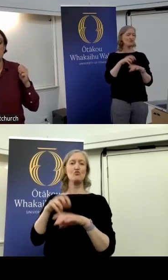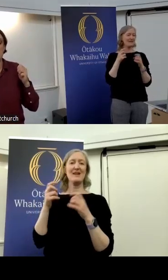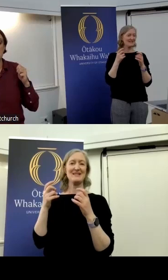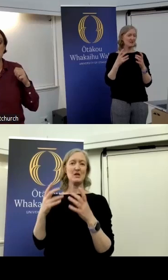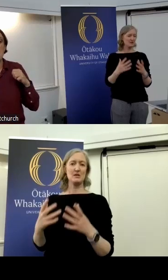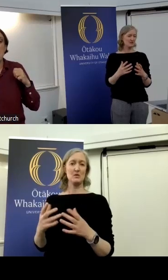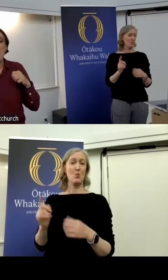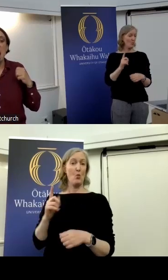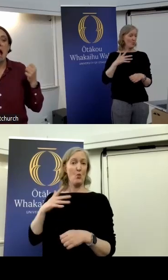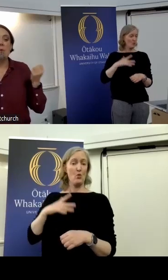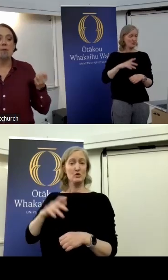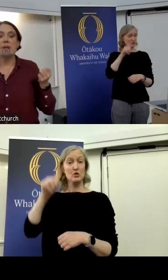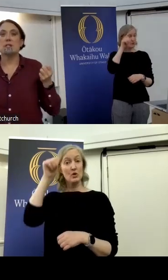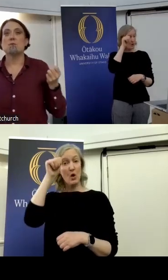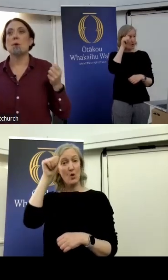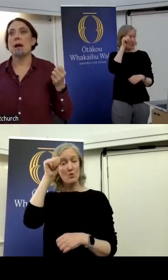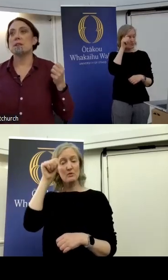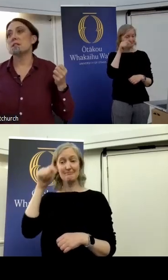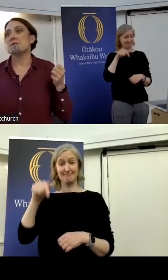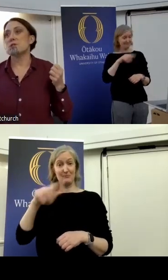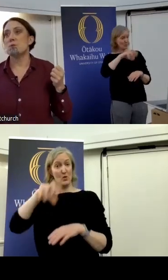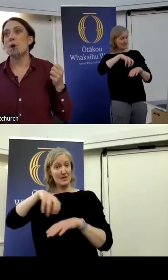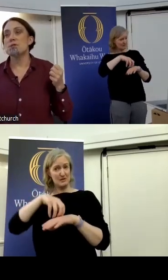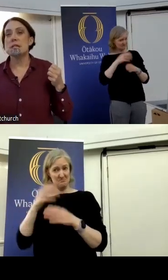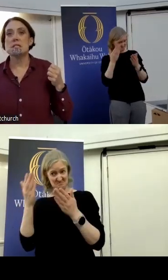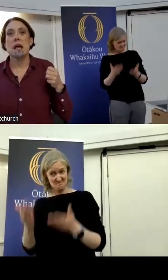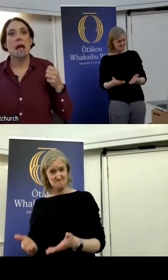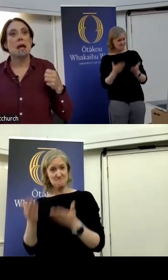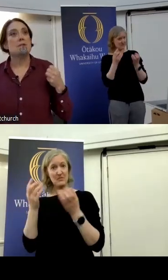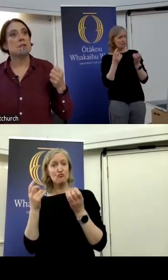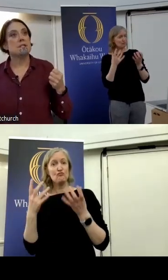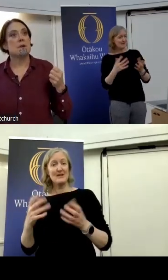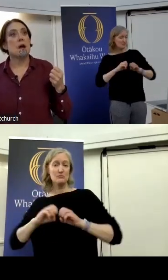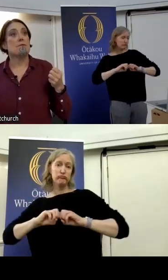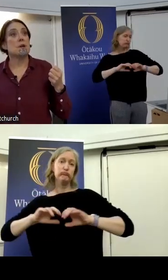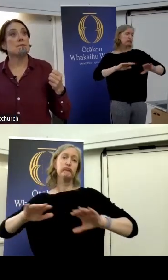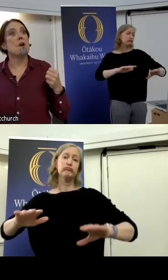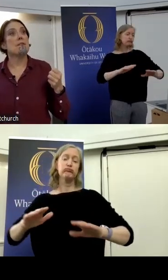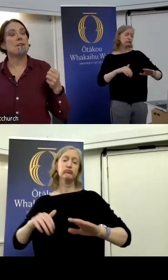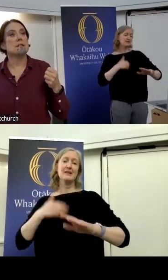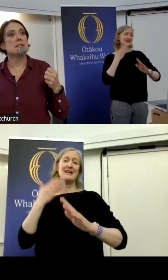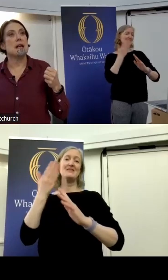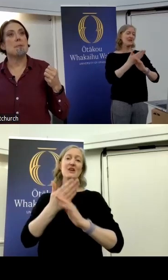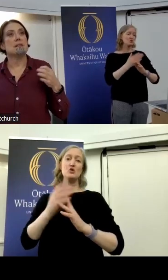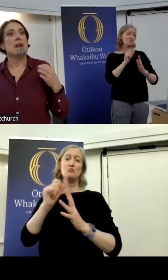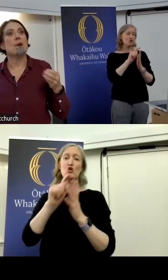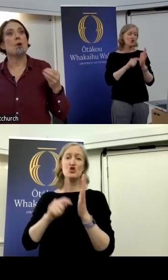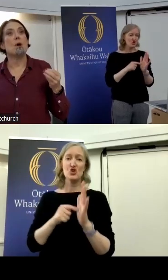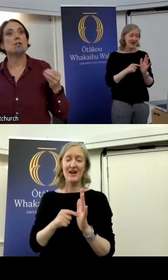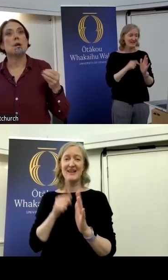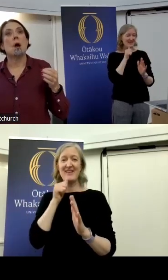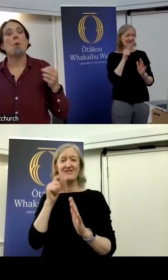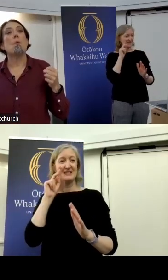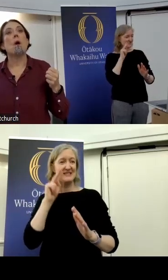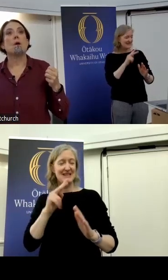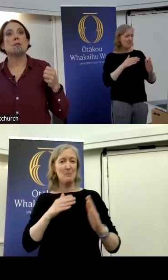organisational readiness is, are we ready to roll out the interventional project? And if we find things that mean that we're